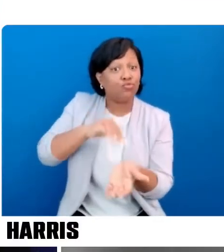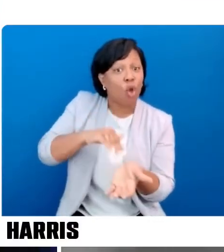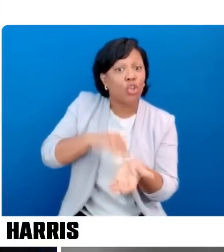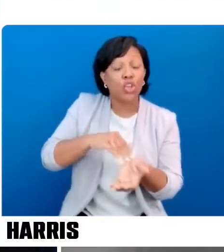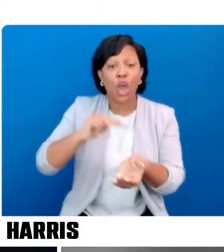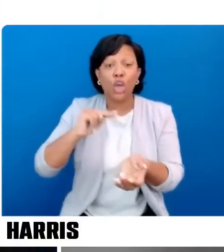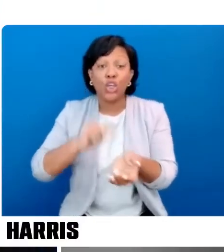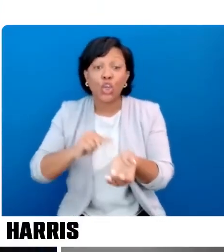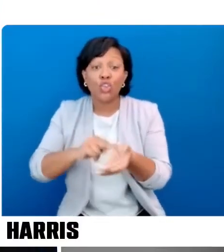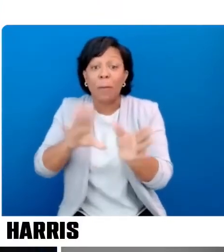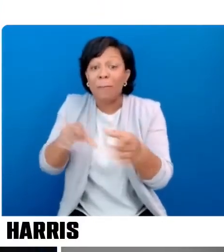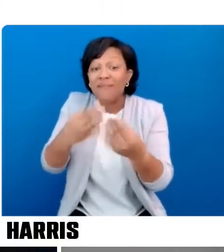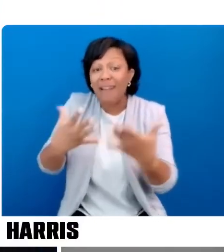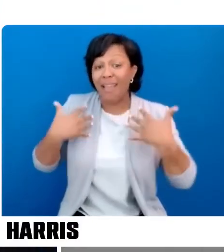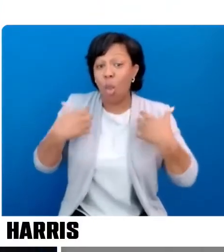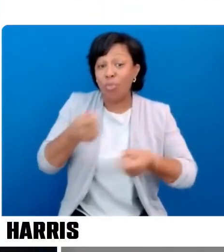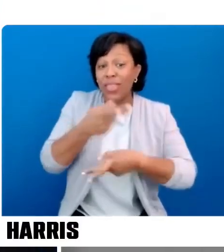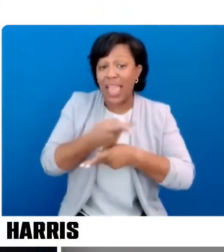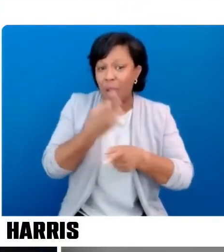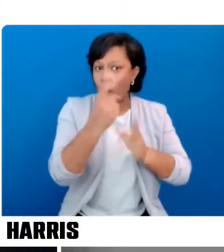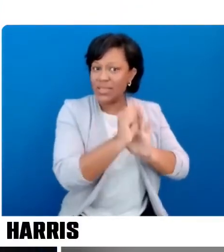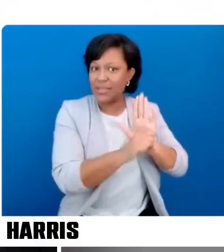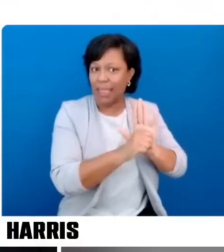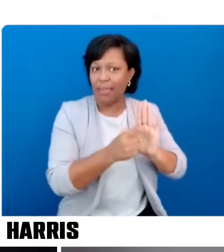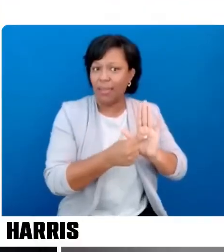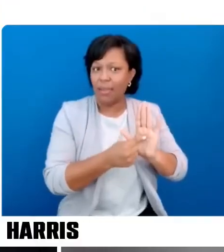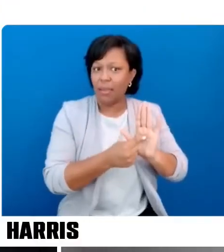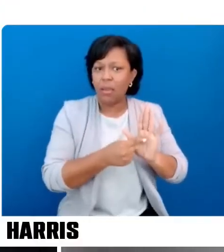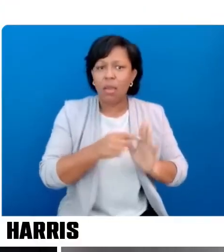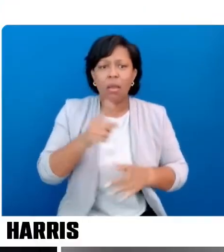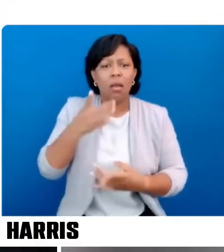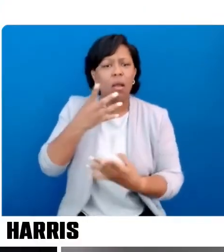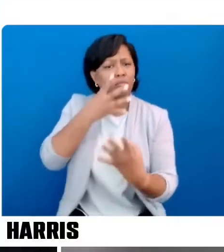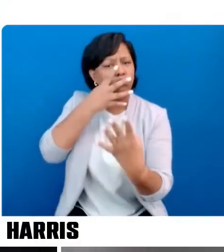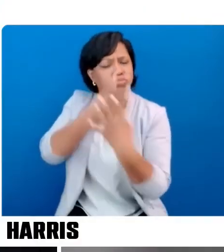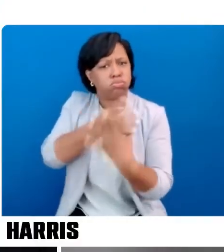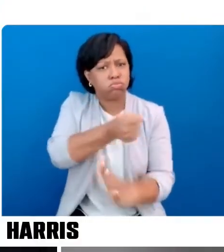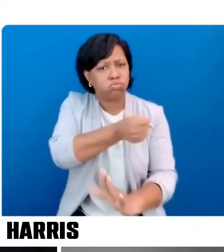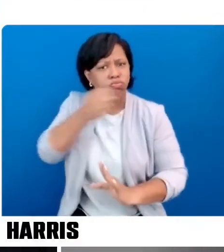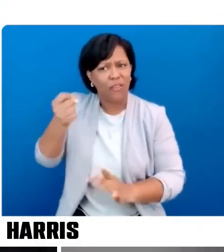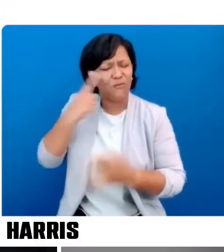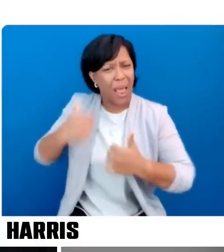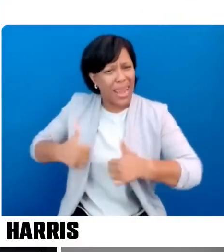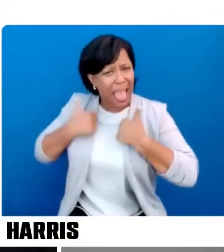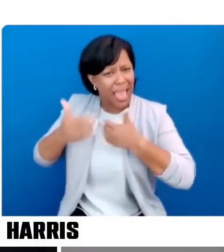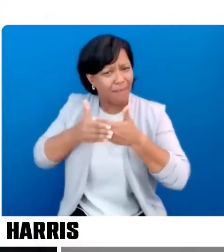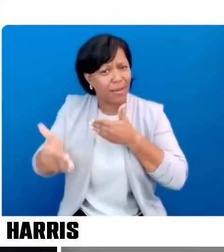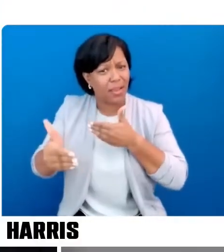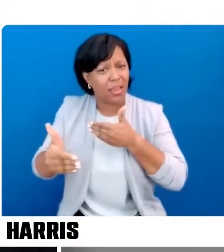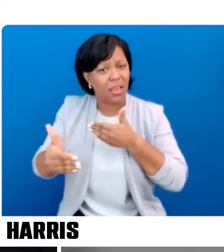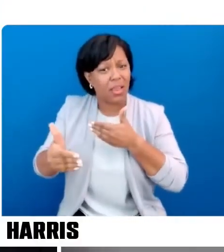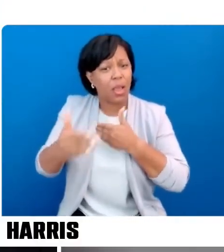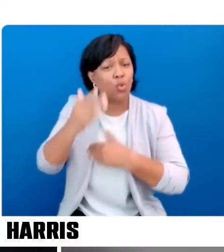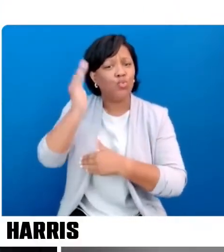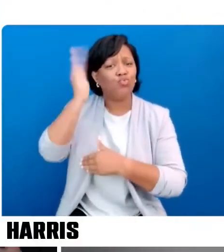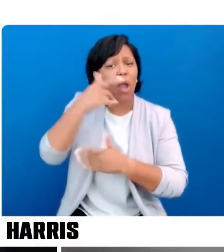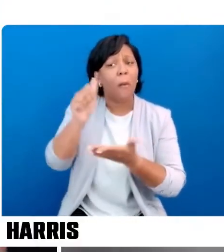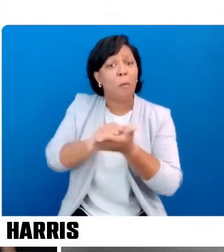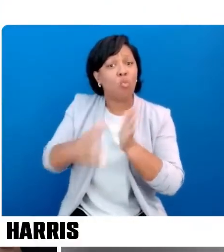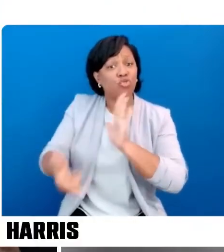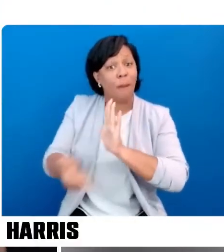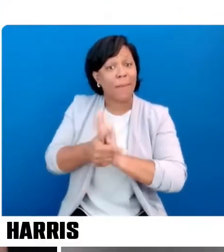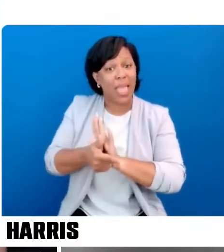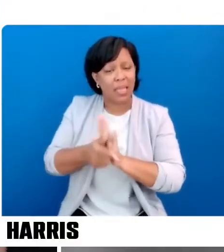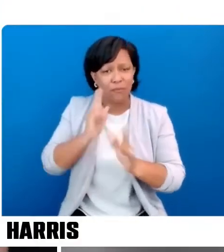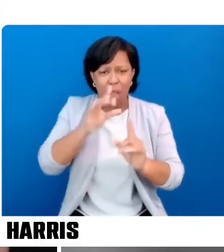one state, it provides prison for life. Trump abortion bans that make no exception even for rape and incest, which